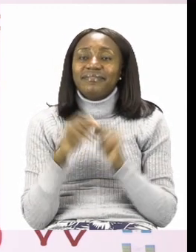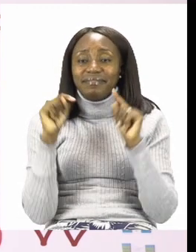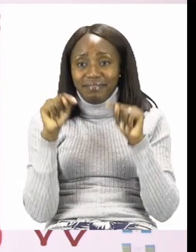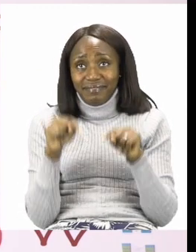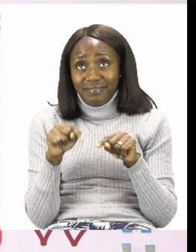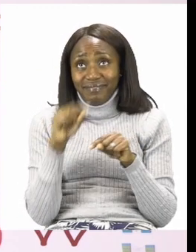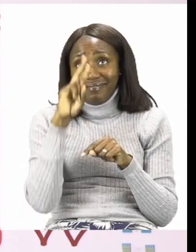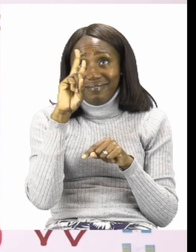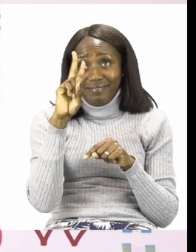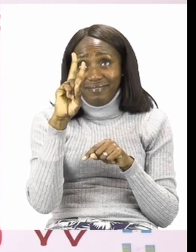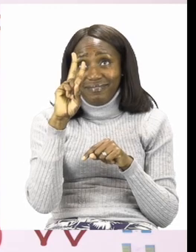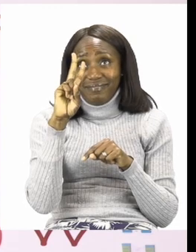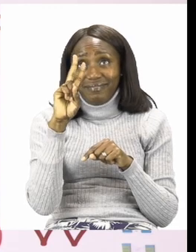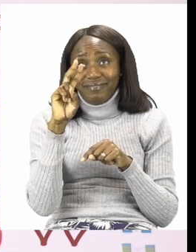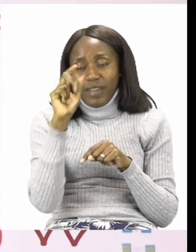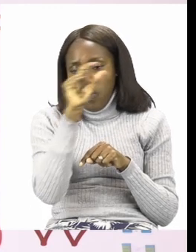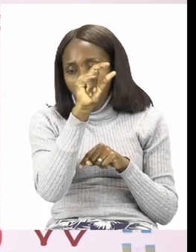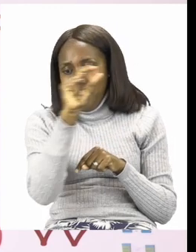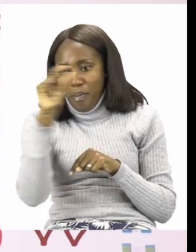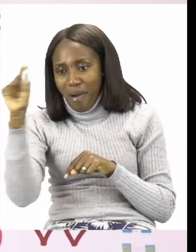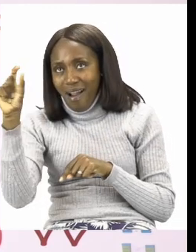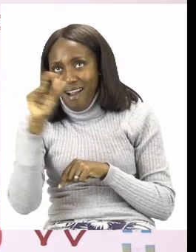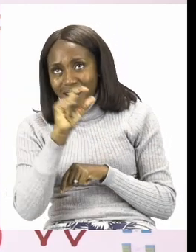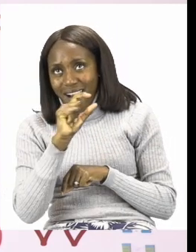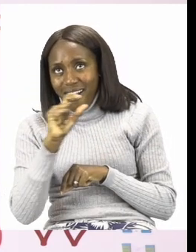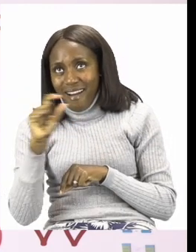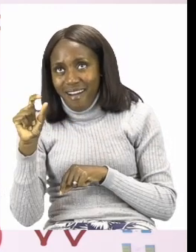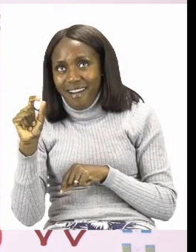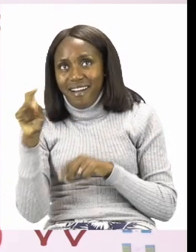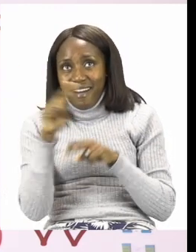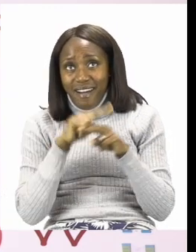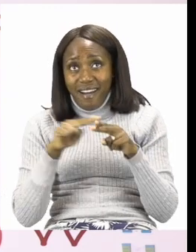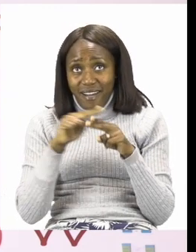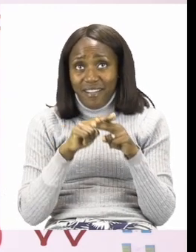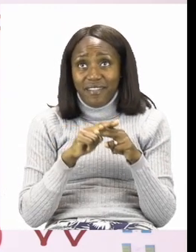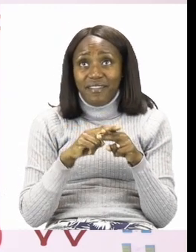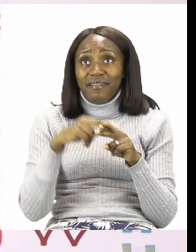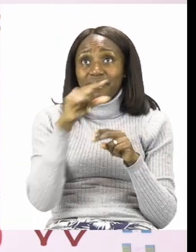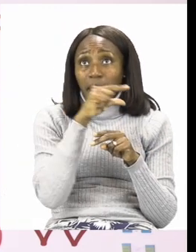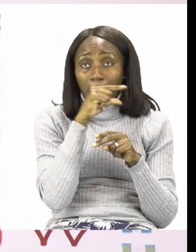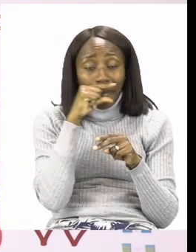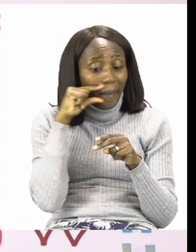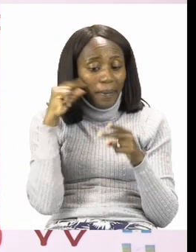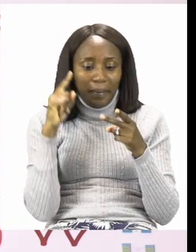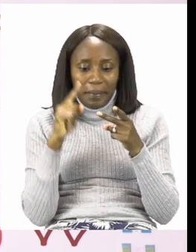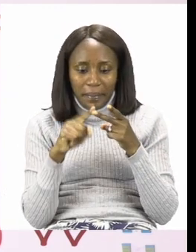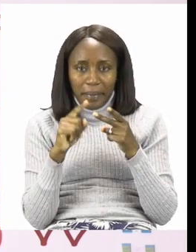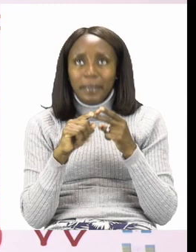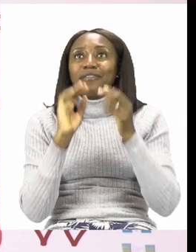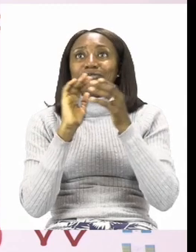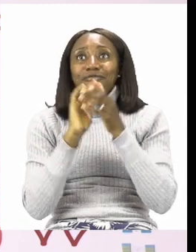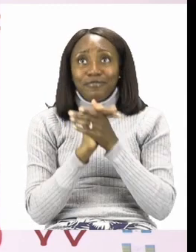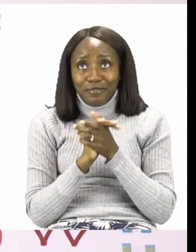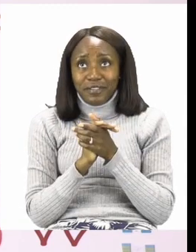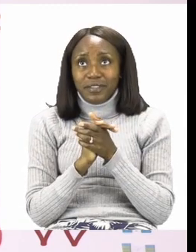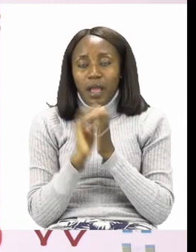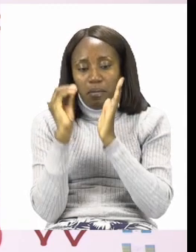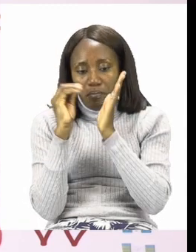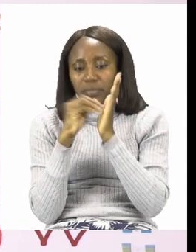2 sentences made from each one of the words provided to